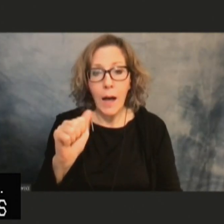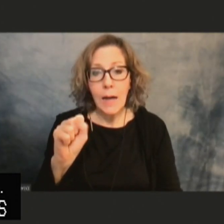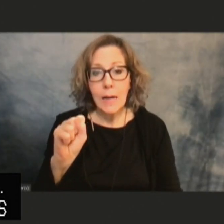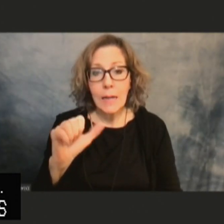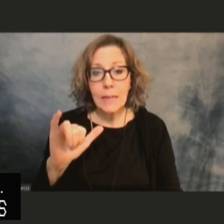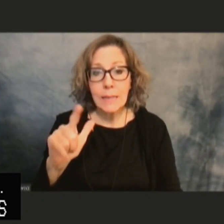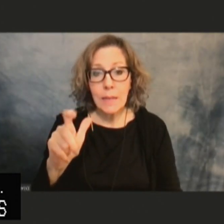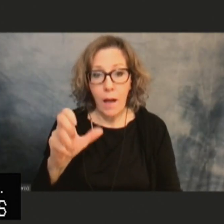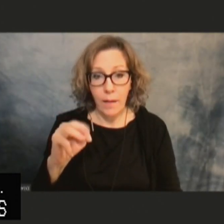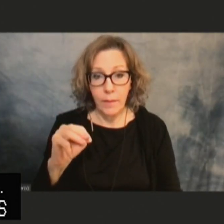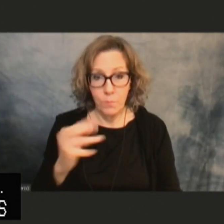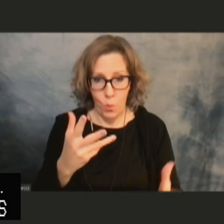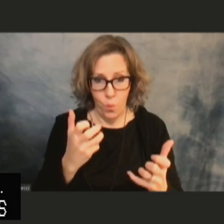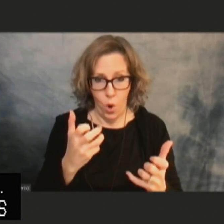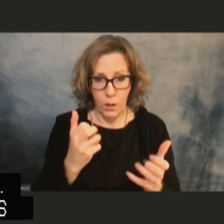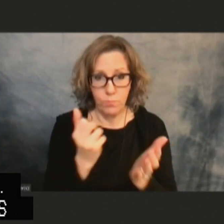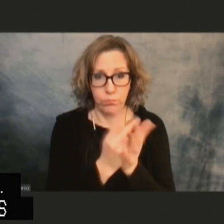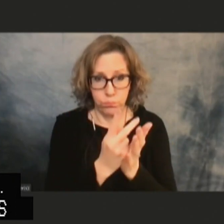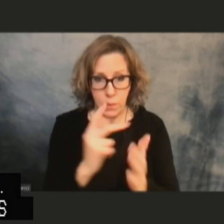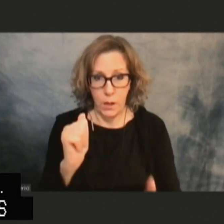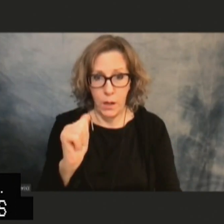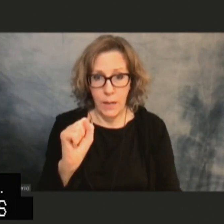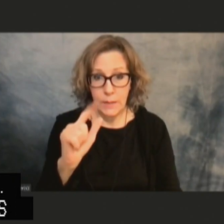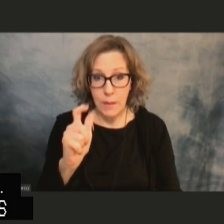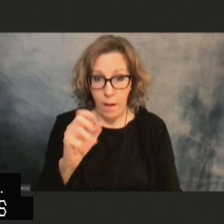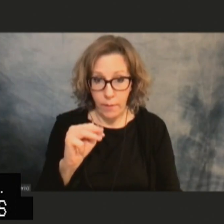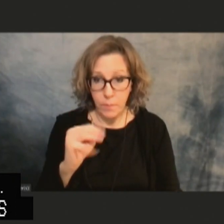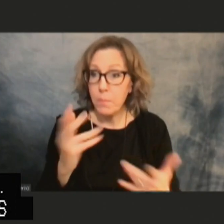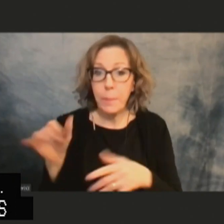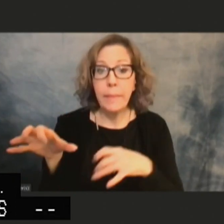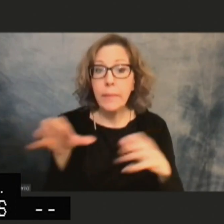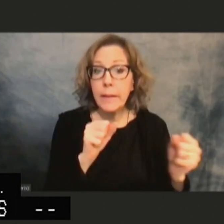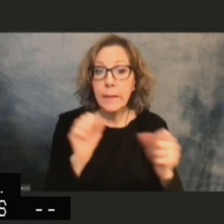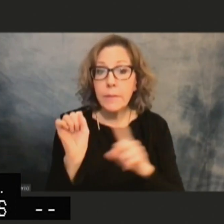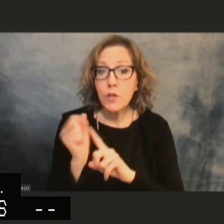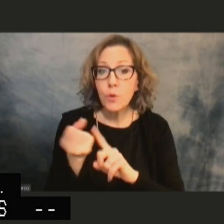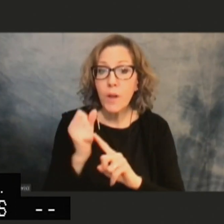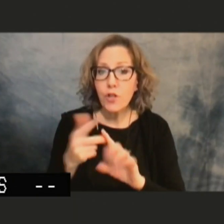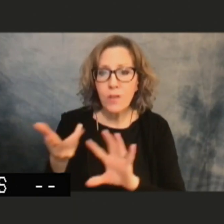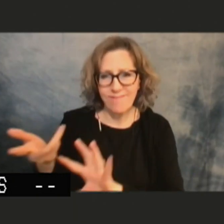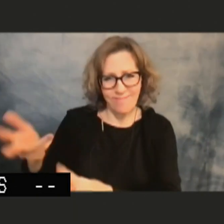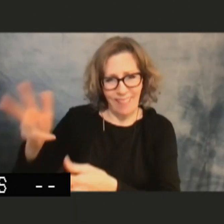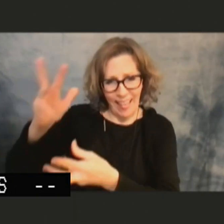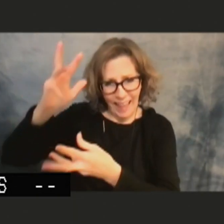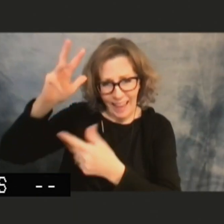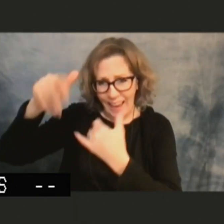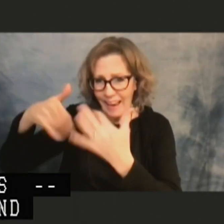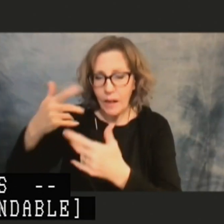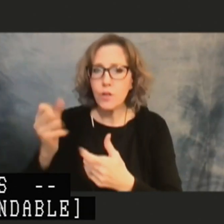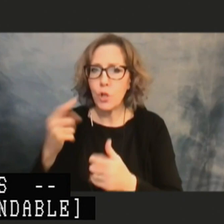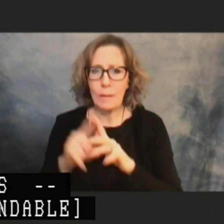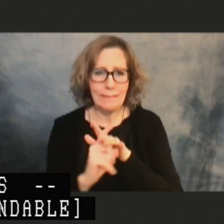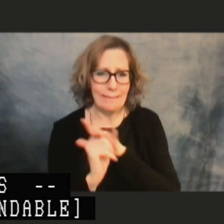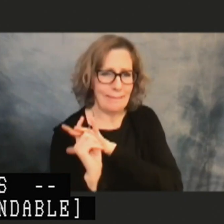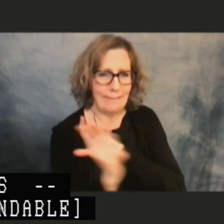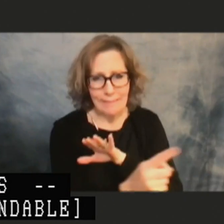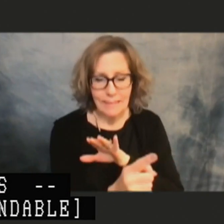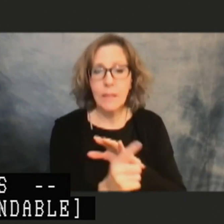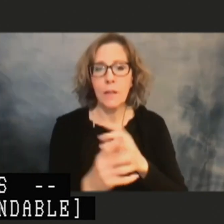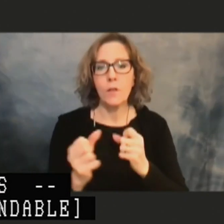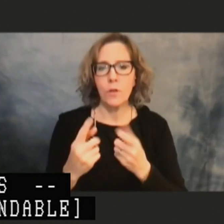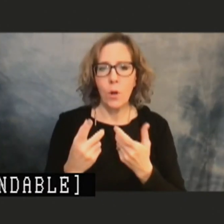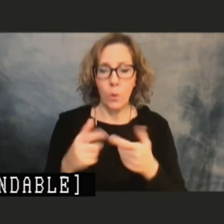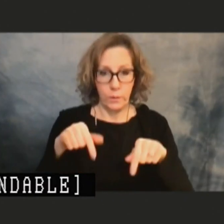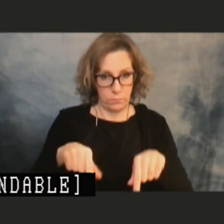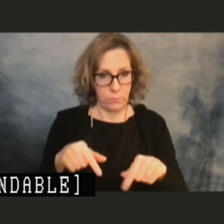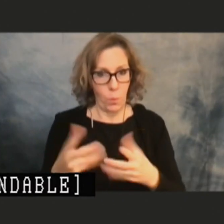political instabilities, and really helping folks integrate in Boston. So not only is there a legal aspect